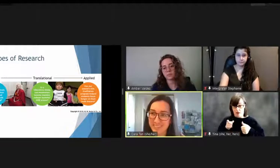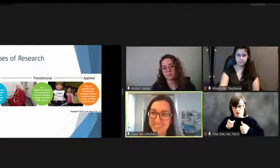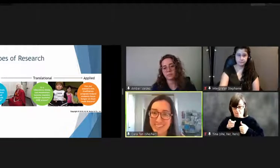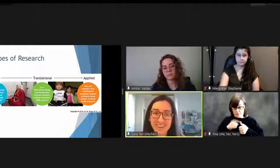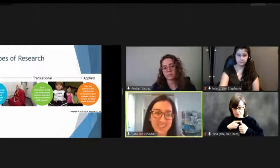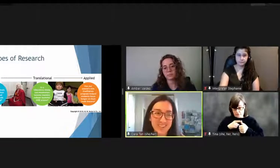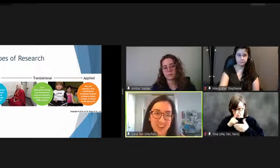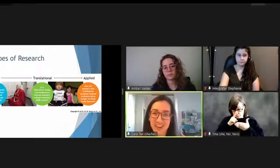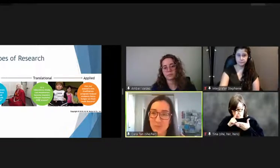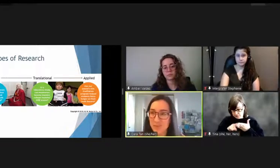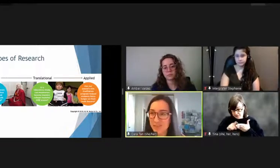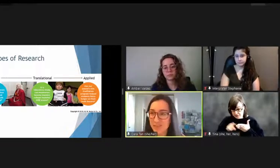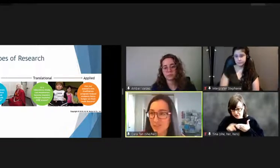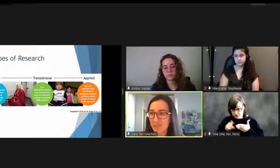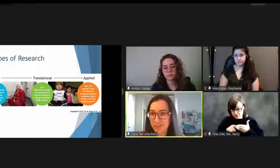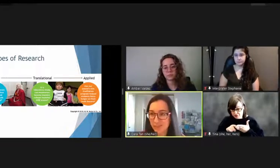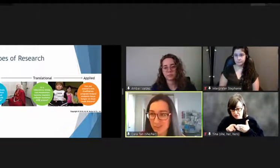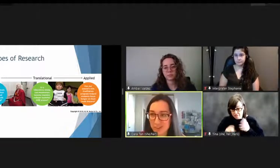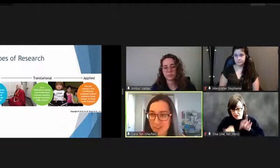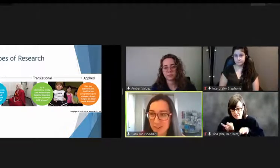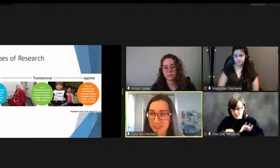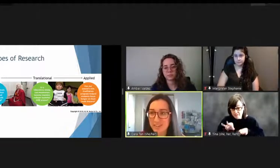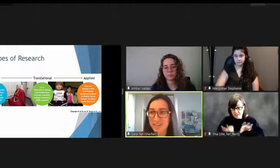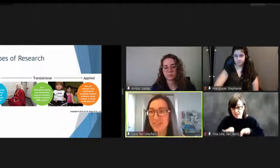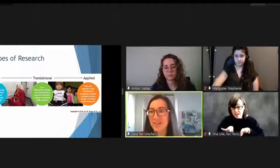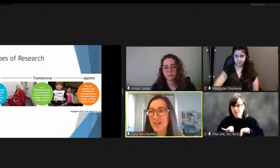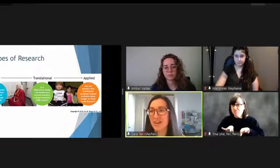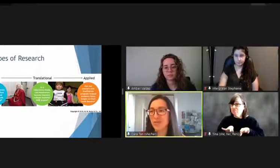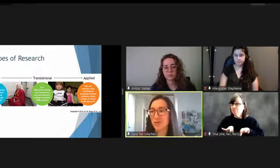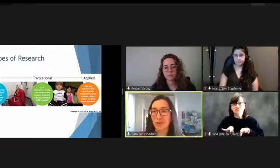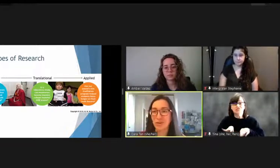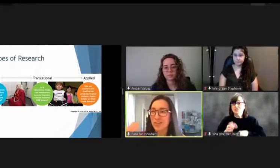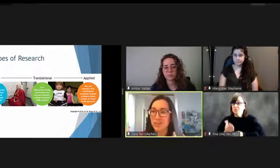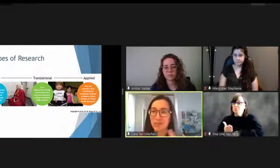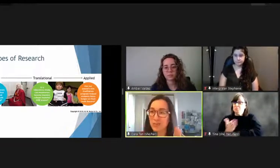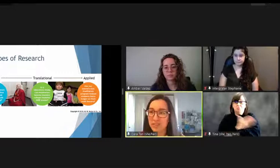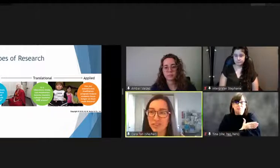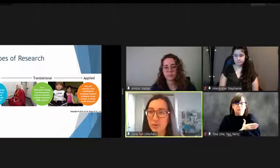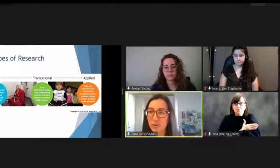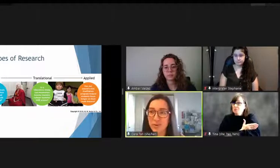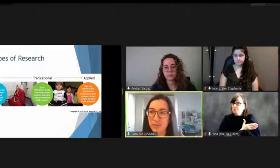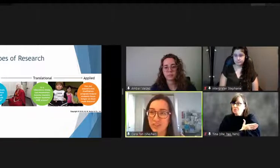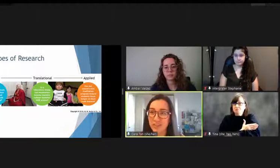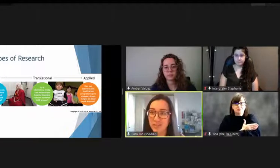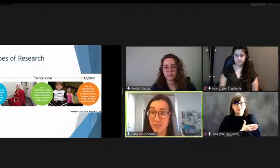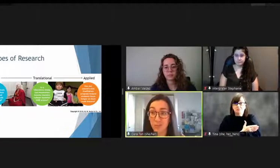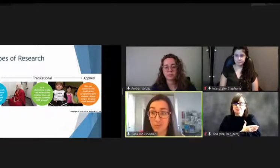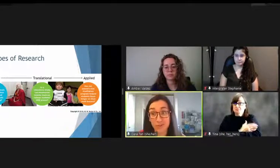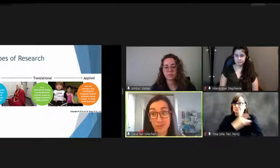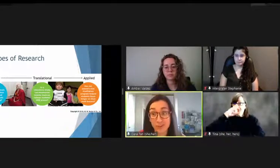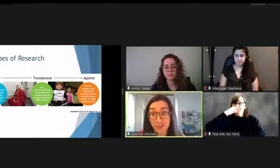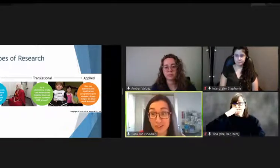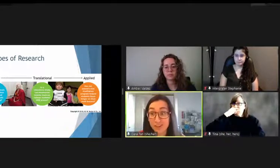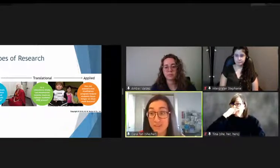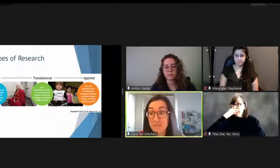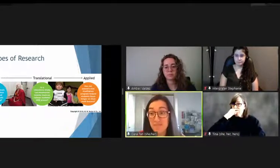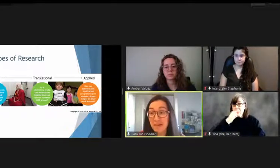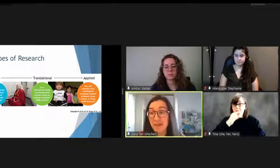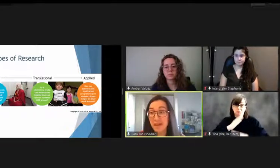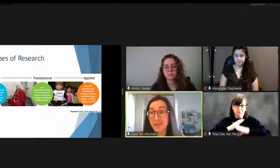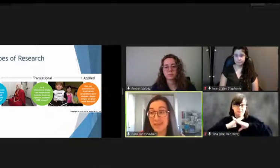work. It did not prevent kids from using drugs. It did not reduce the amount of drugs kids were using if they were using